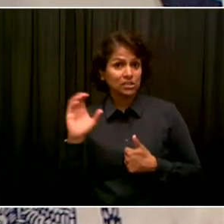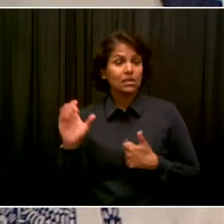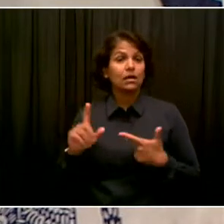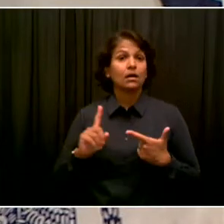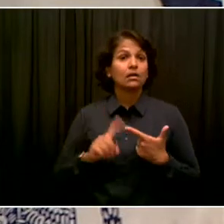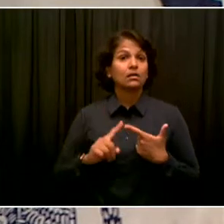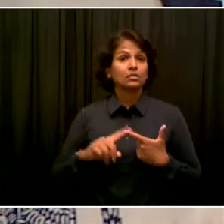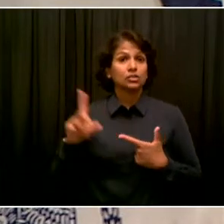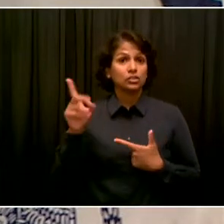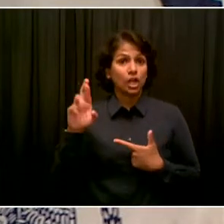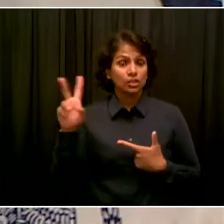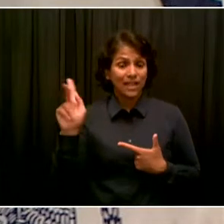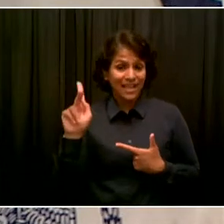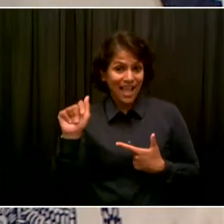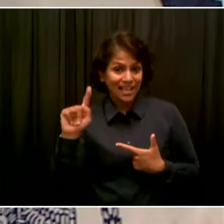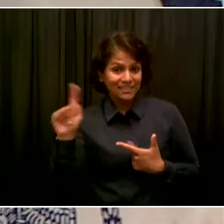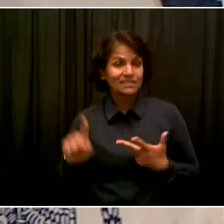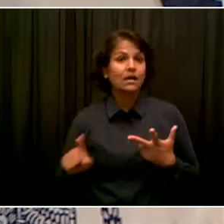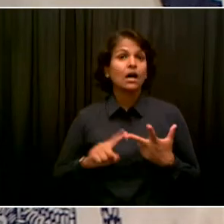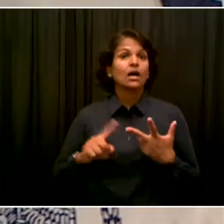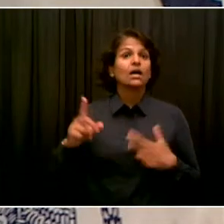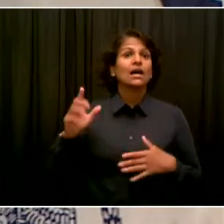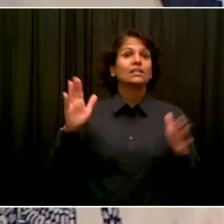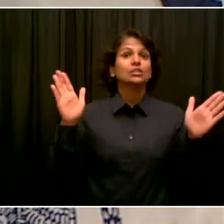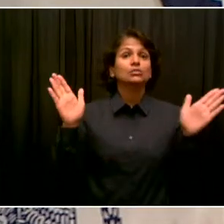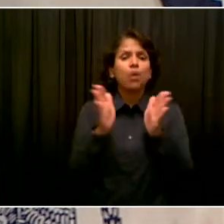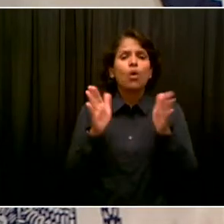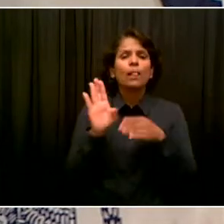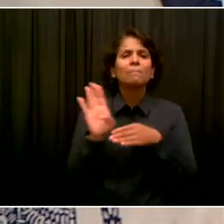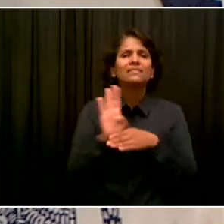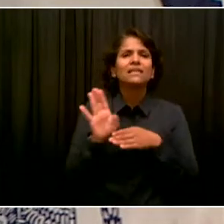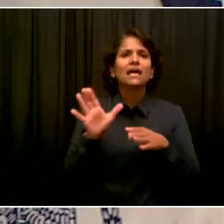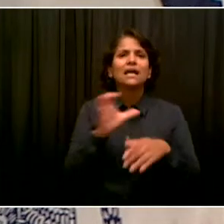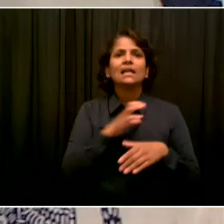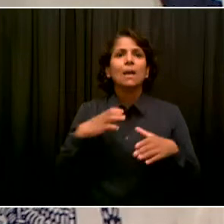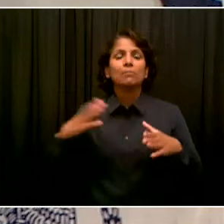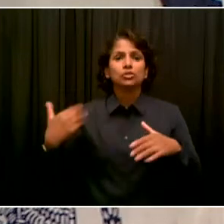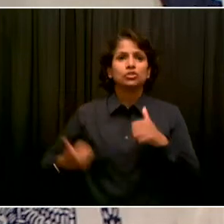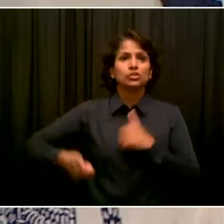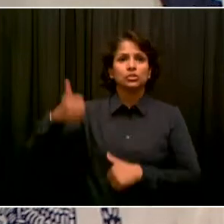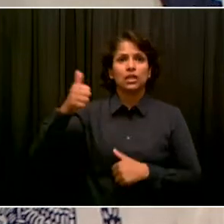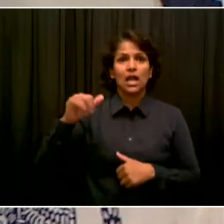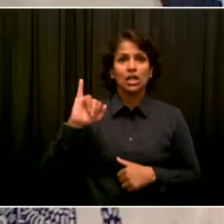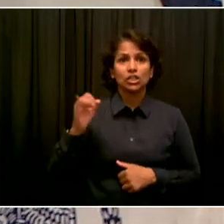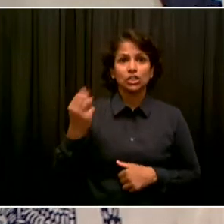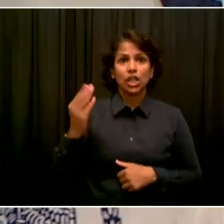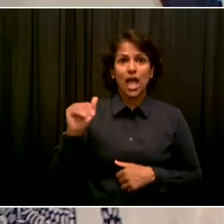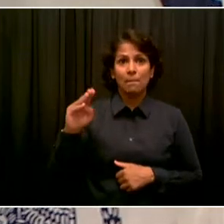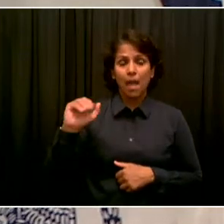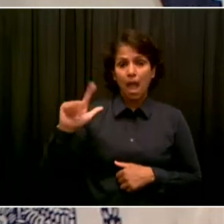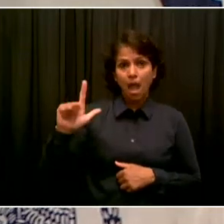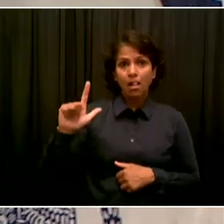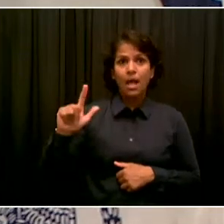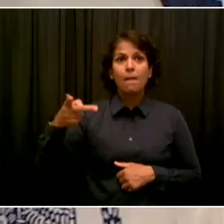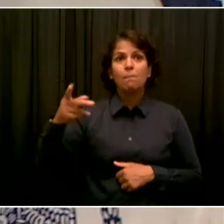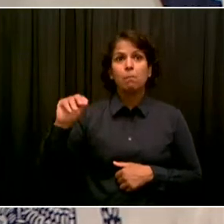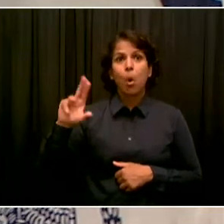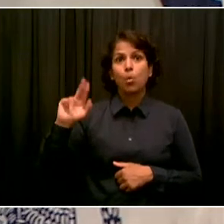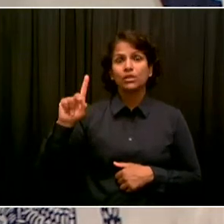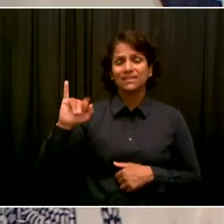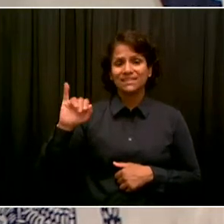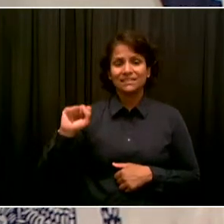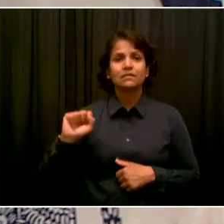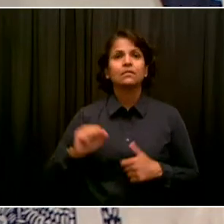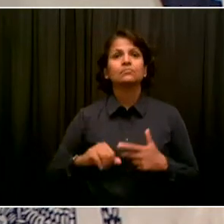Katz, and Small Business Services Commissioner Janelle Doris. Our first question today goes to James Ford from Pix